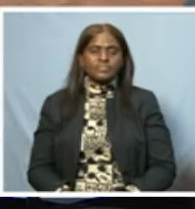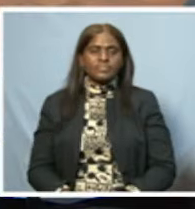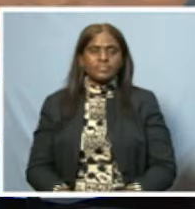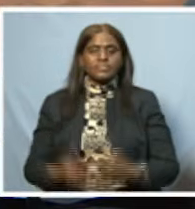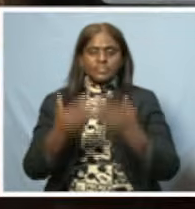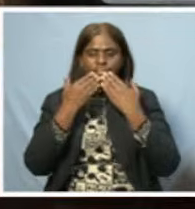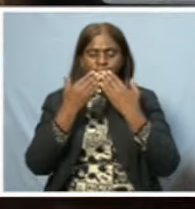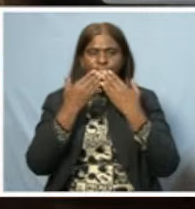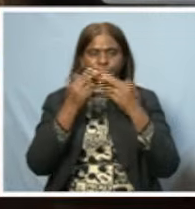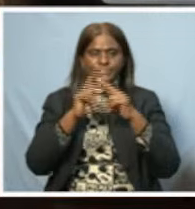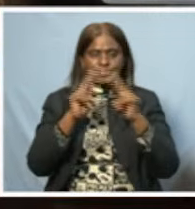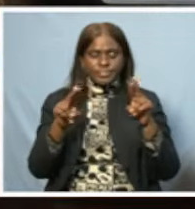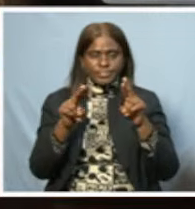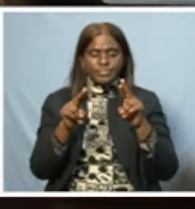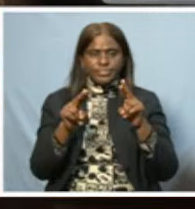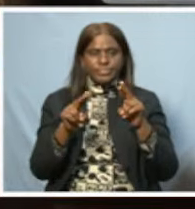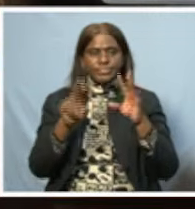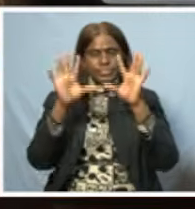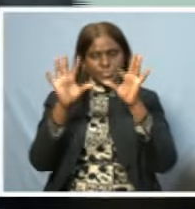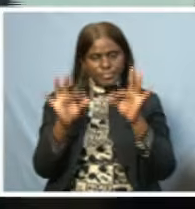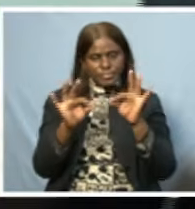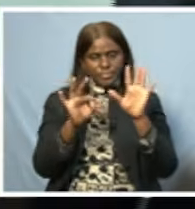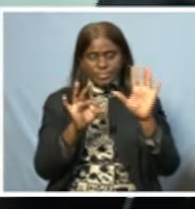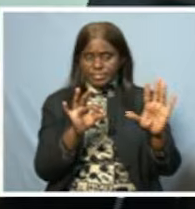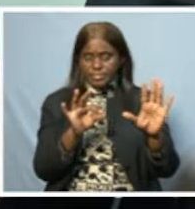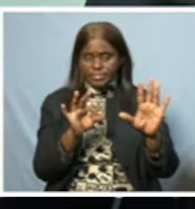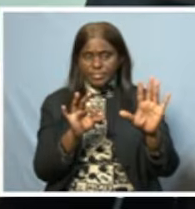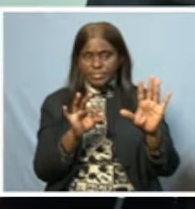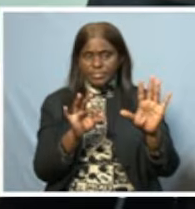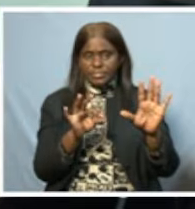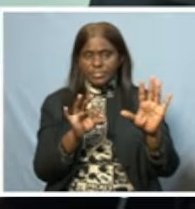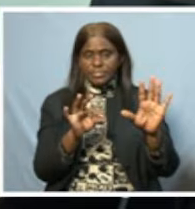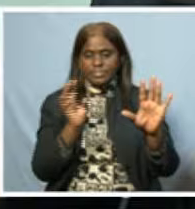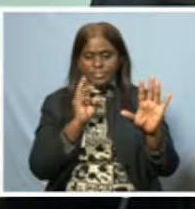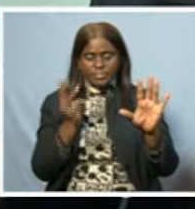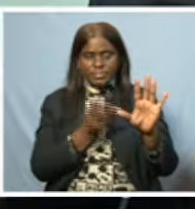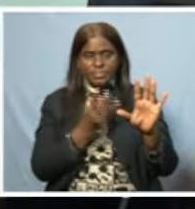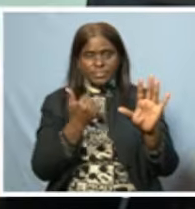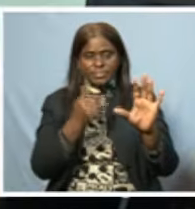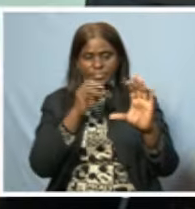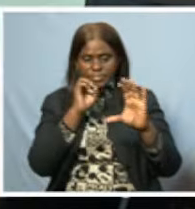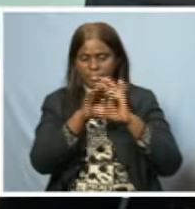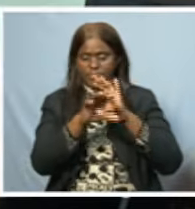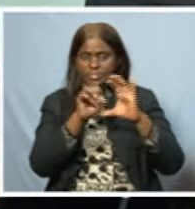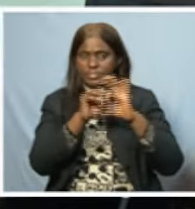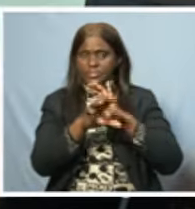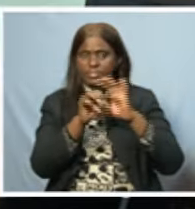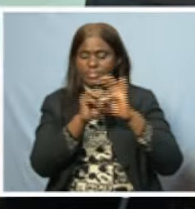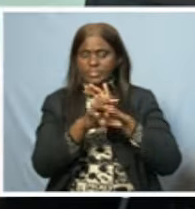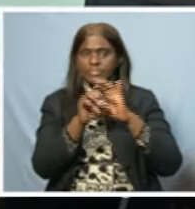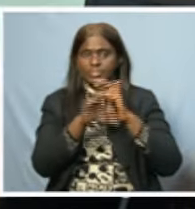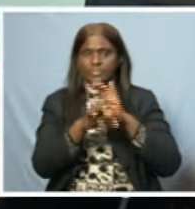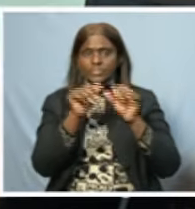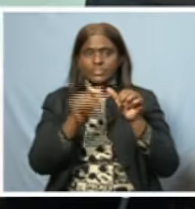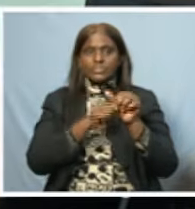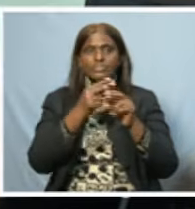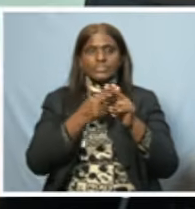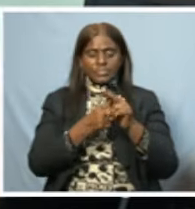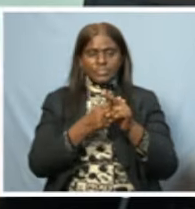Thank you, Chair. The account is there, and we make deposits every